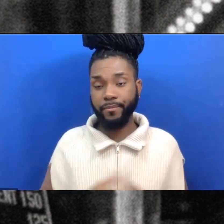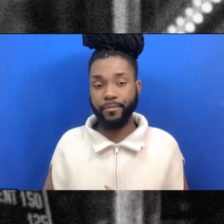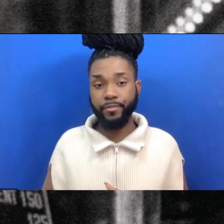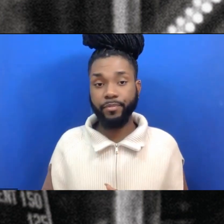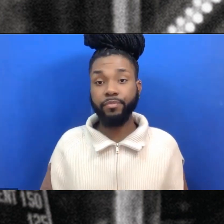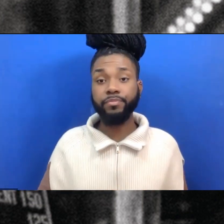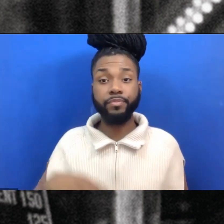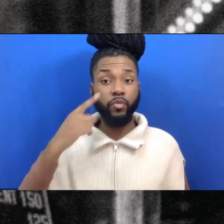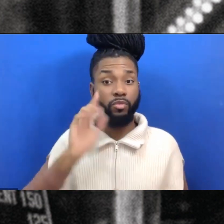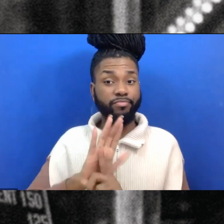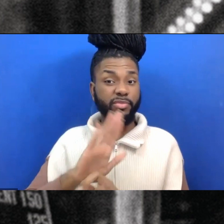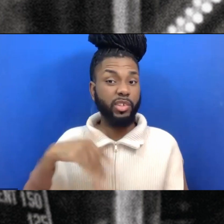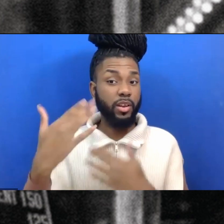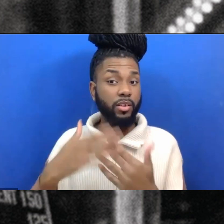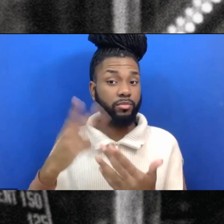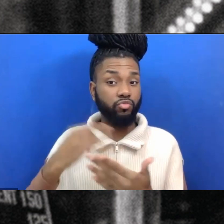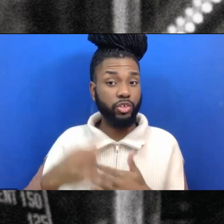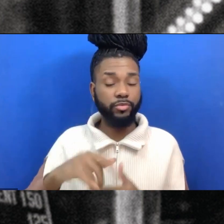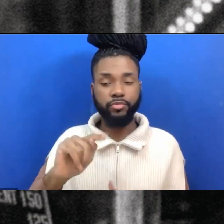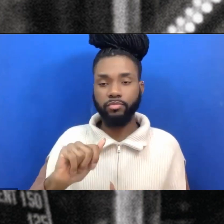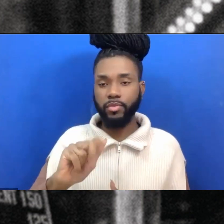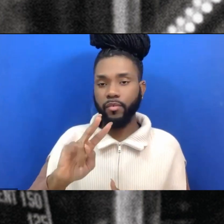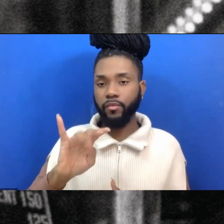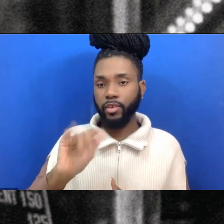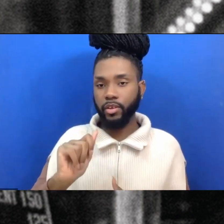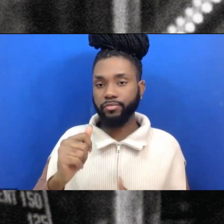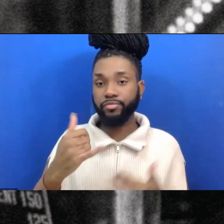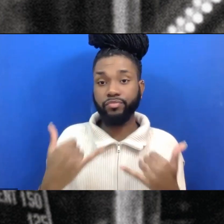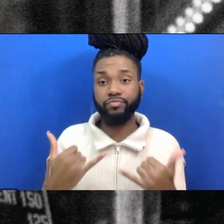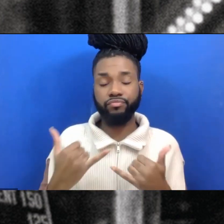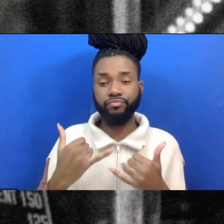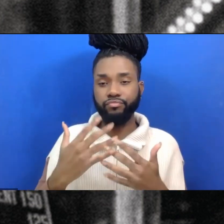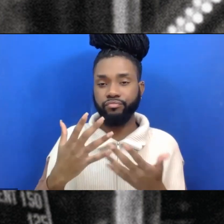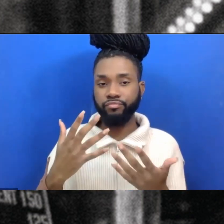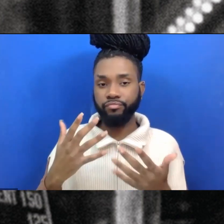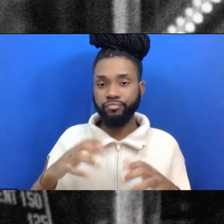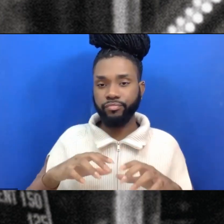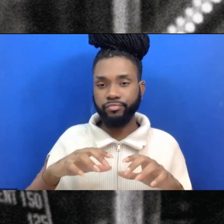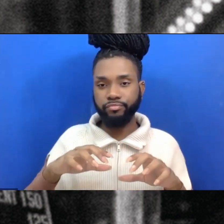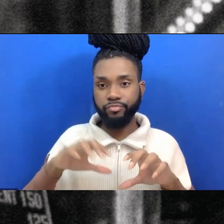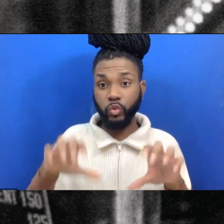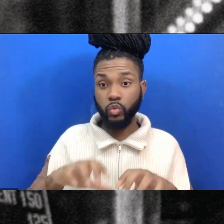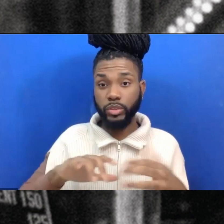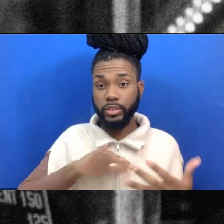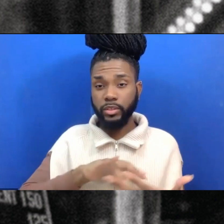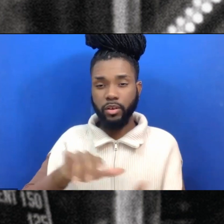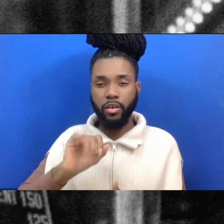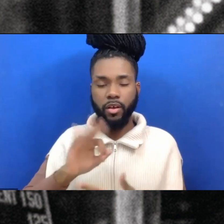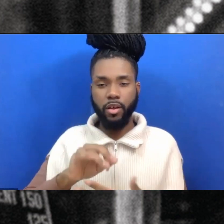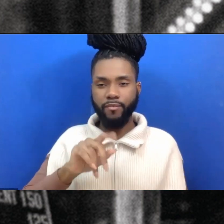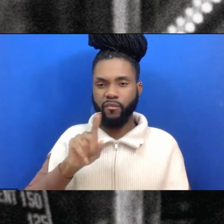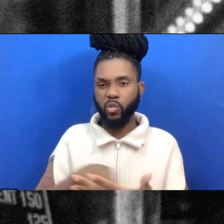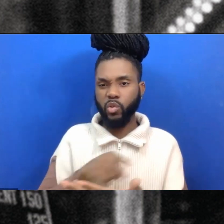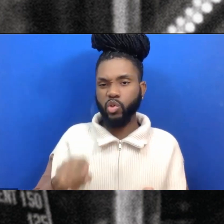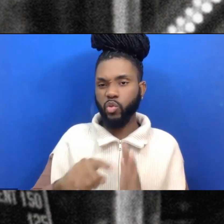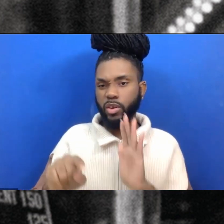For his next project, Tavia is currently embarking on a study of critical negativity